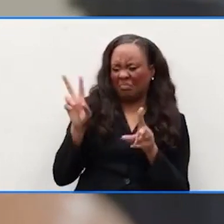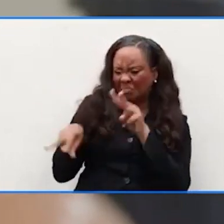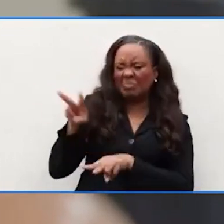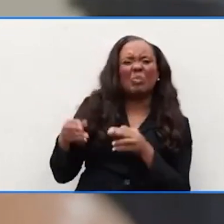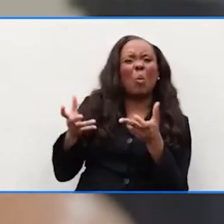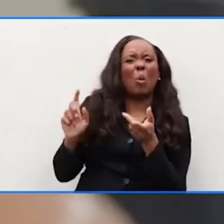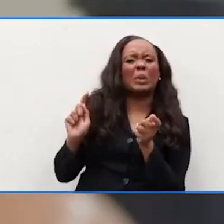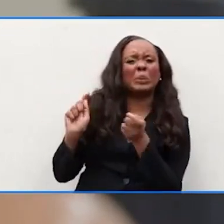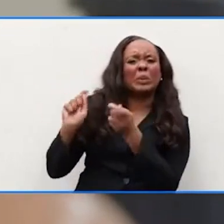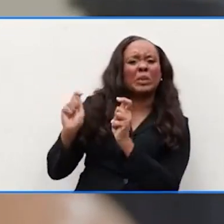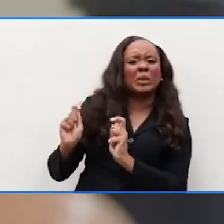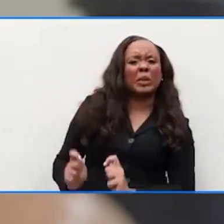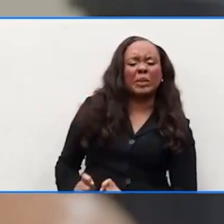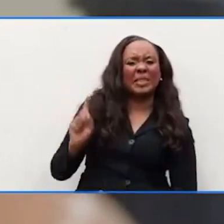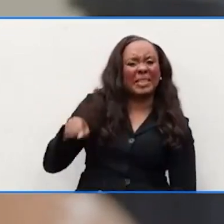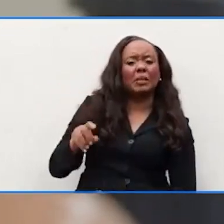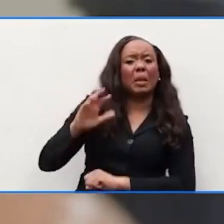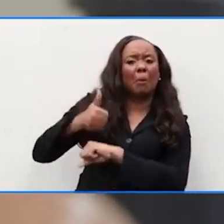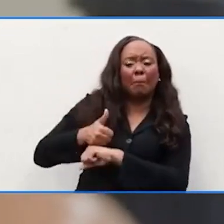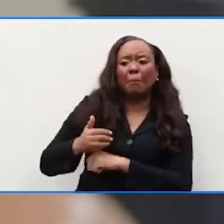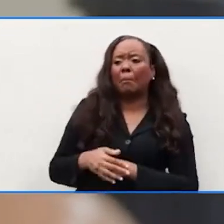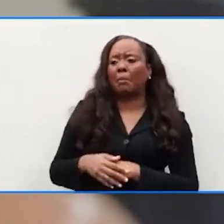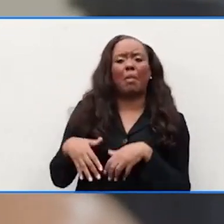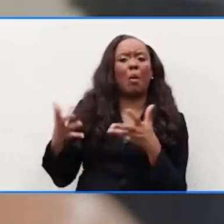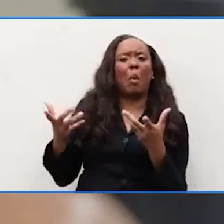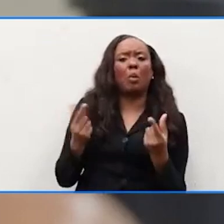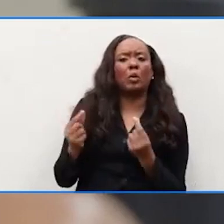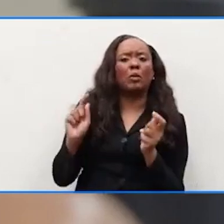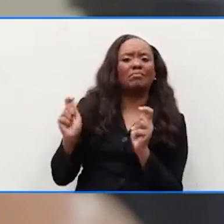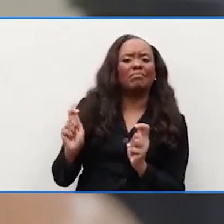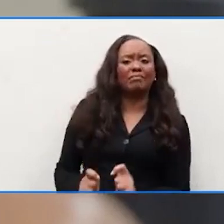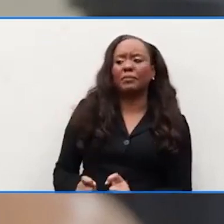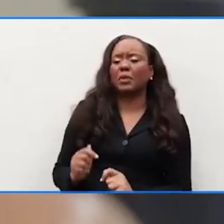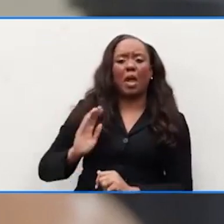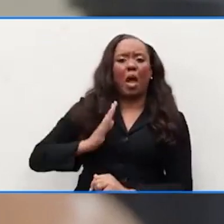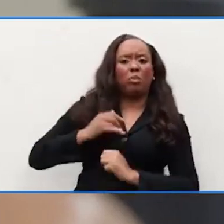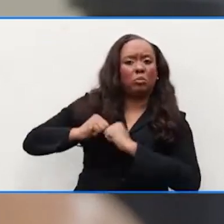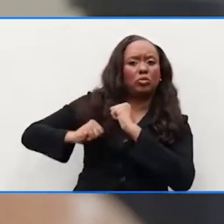implemented in the structure and functioning of Parliament.